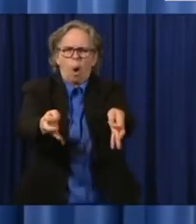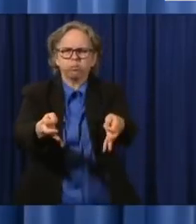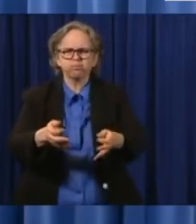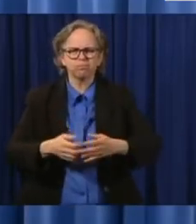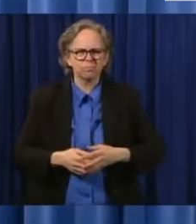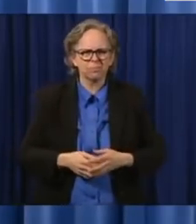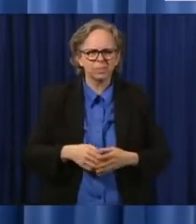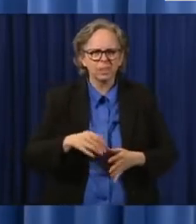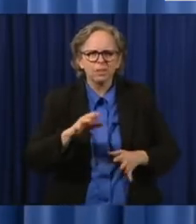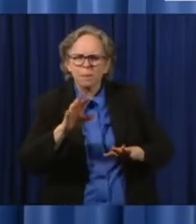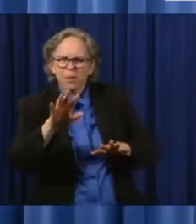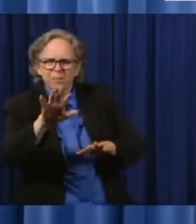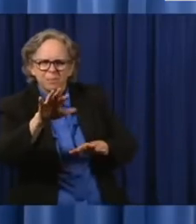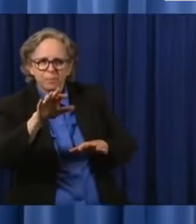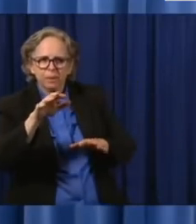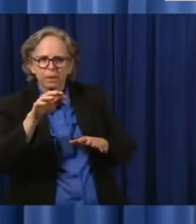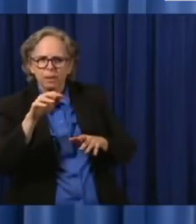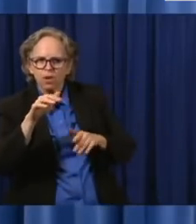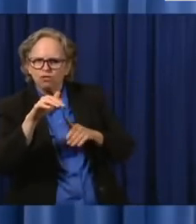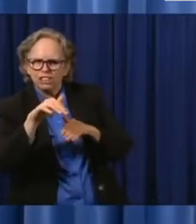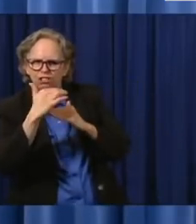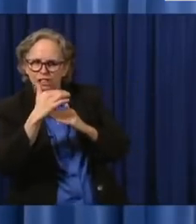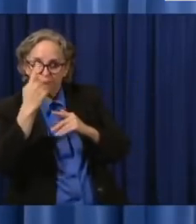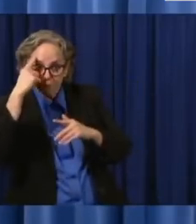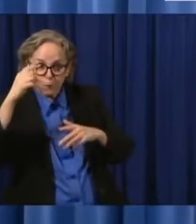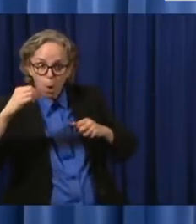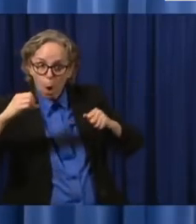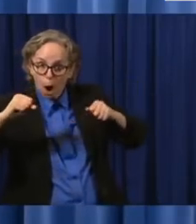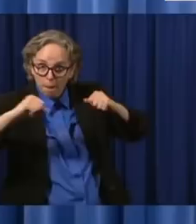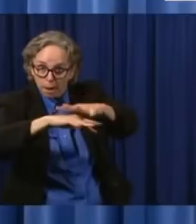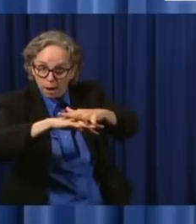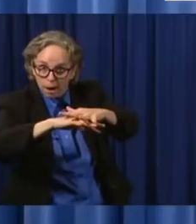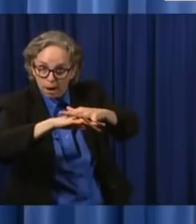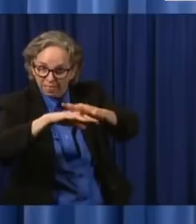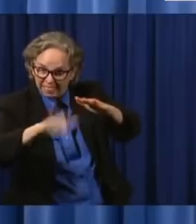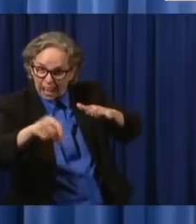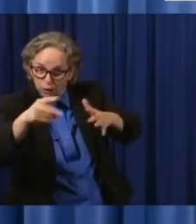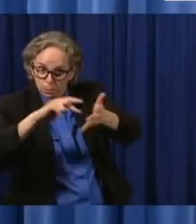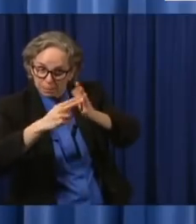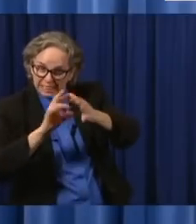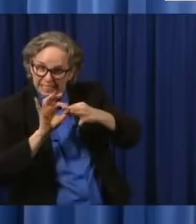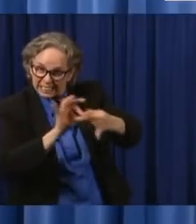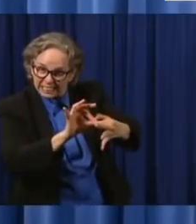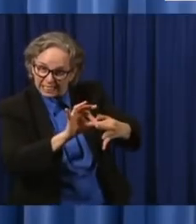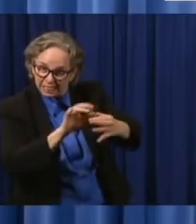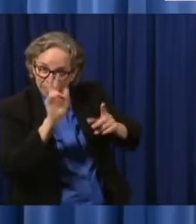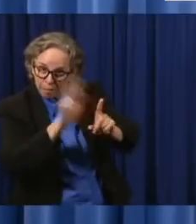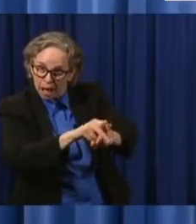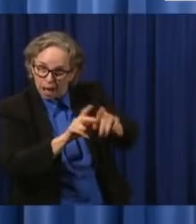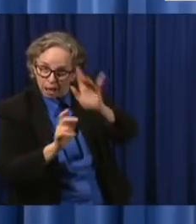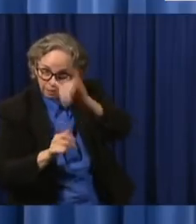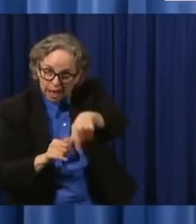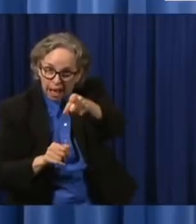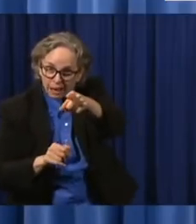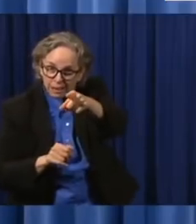the restriction on mass gathering still applies to individuals, correct?